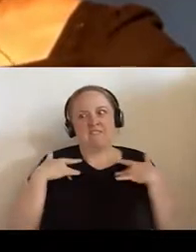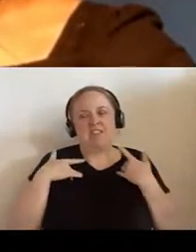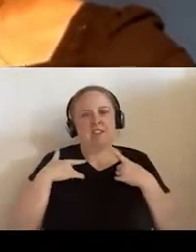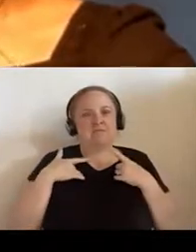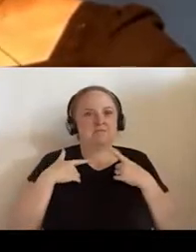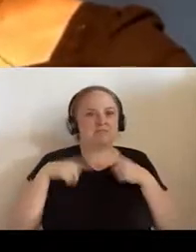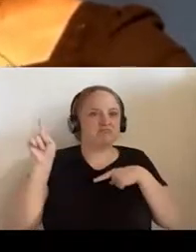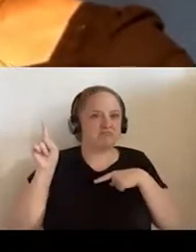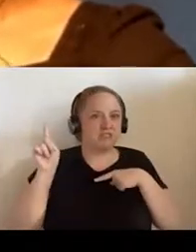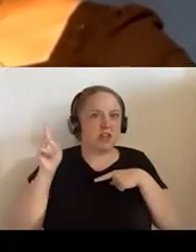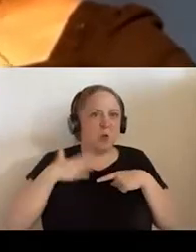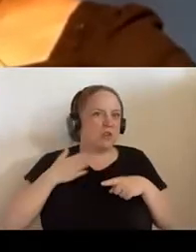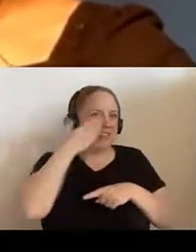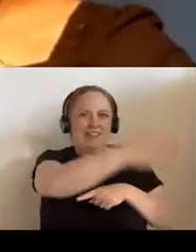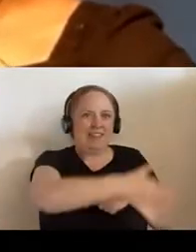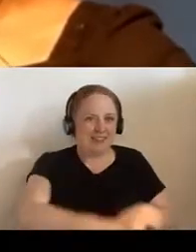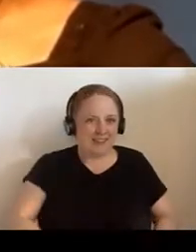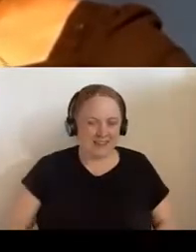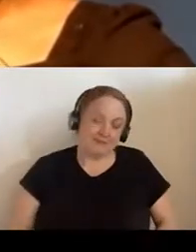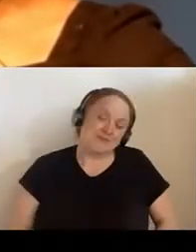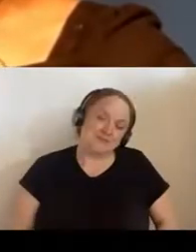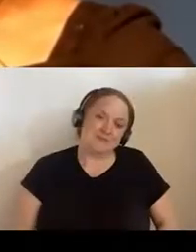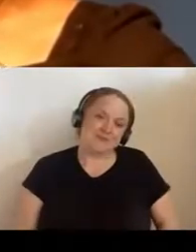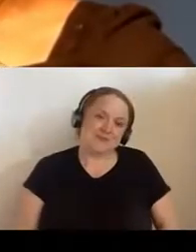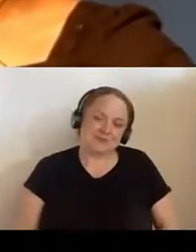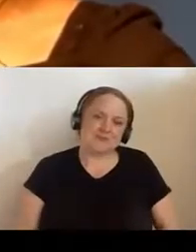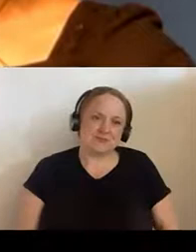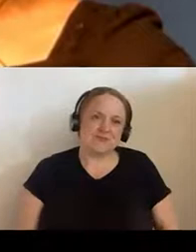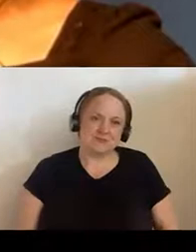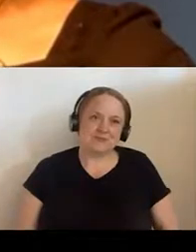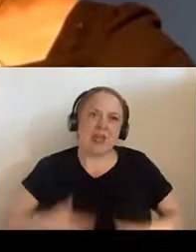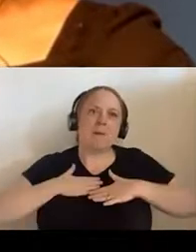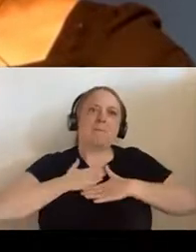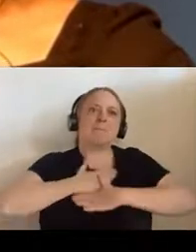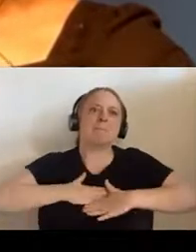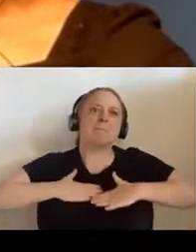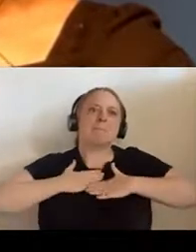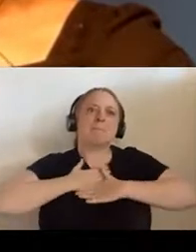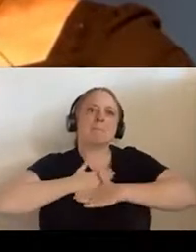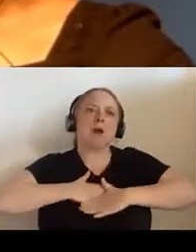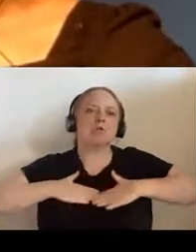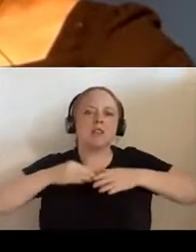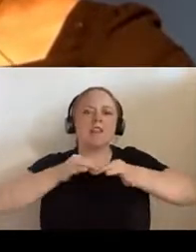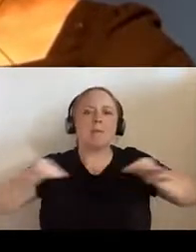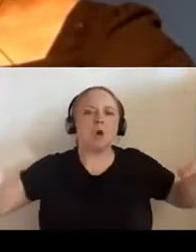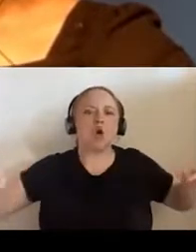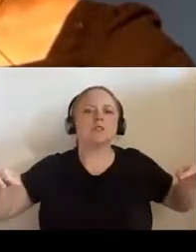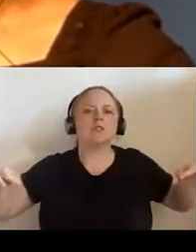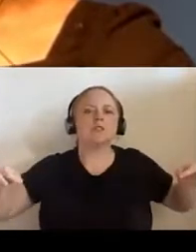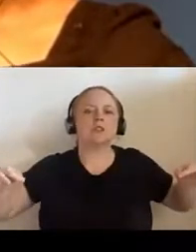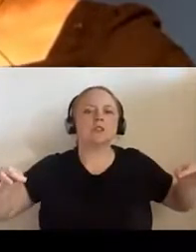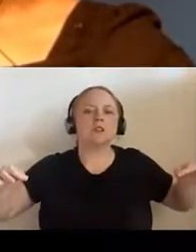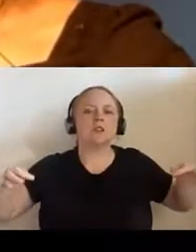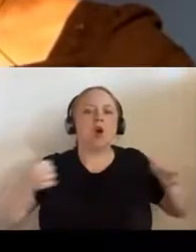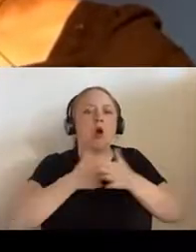and like, I just want to leave. So I think emotionally, the ideas of borders has always been very present